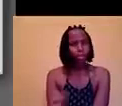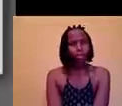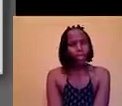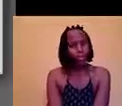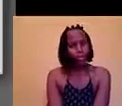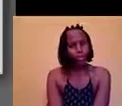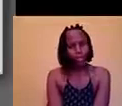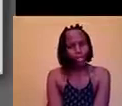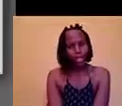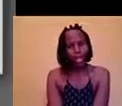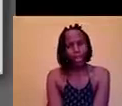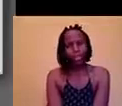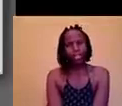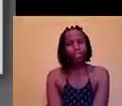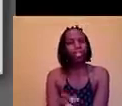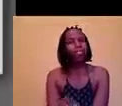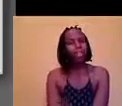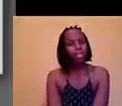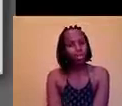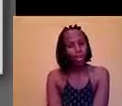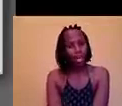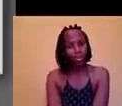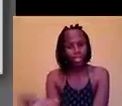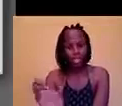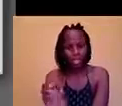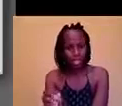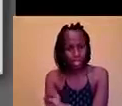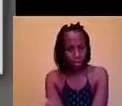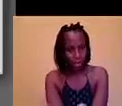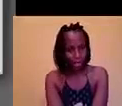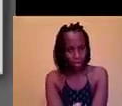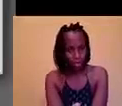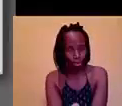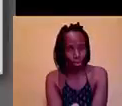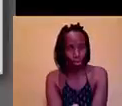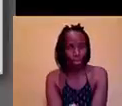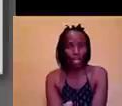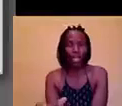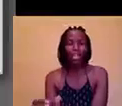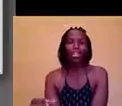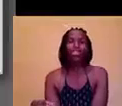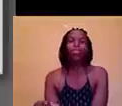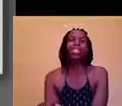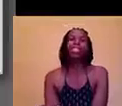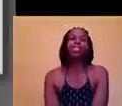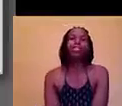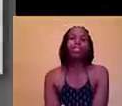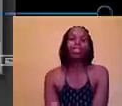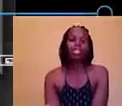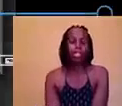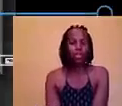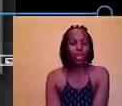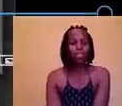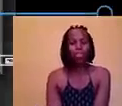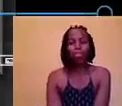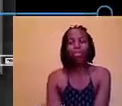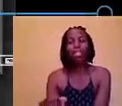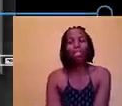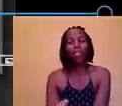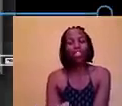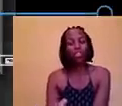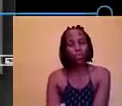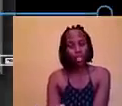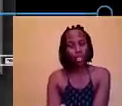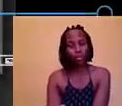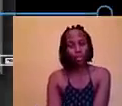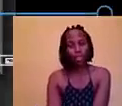back and you go and you fix the errors. But if there's no errors, this page will show, and then you must click on Continue. And remember,